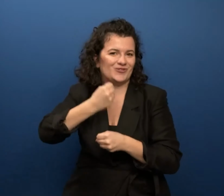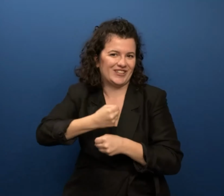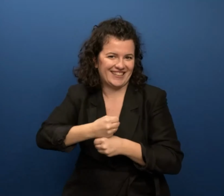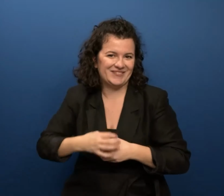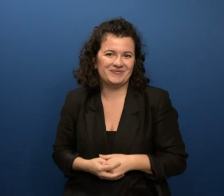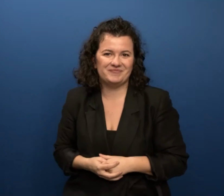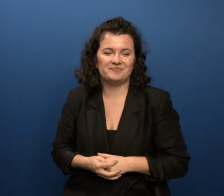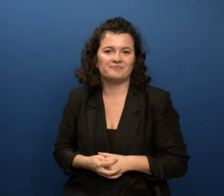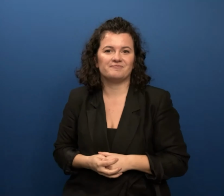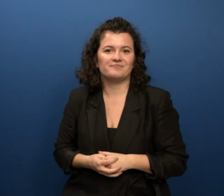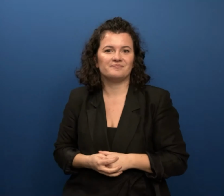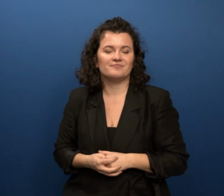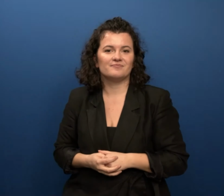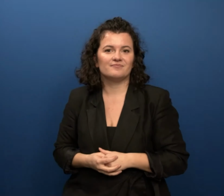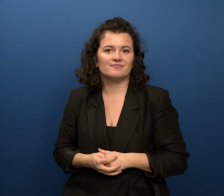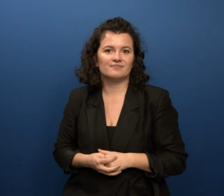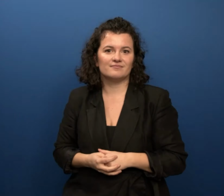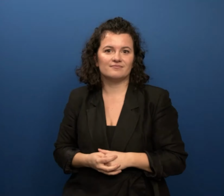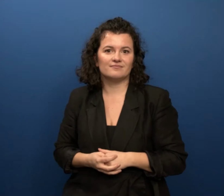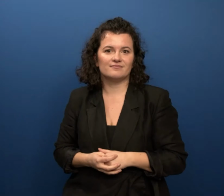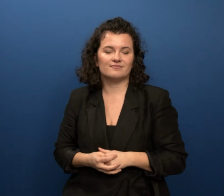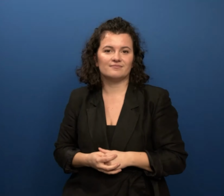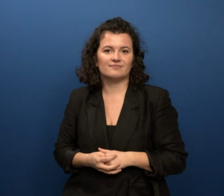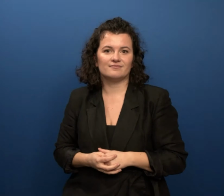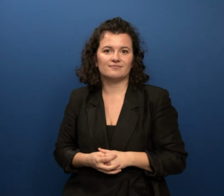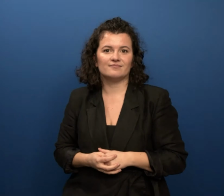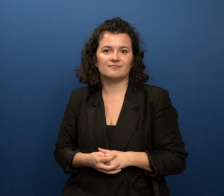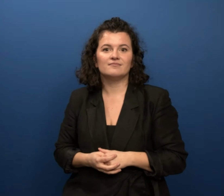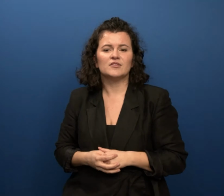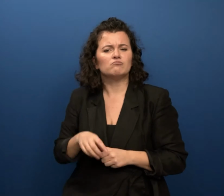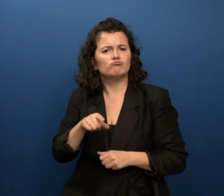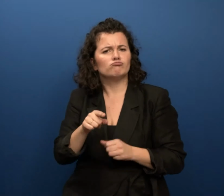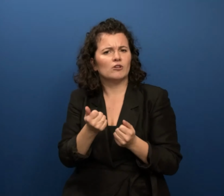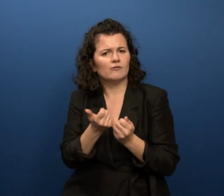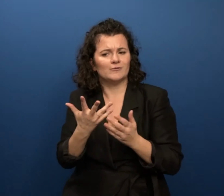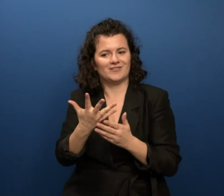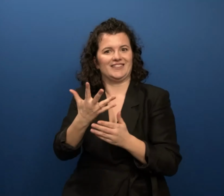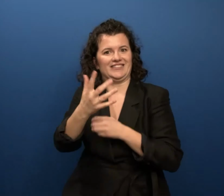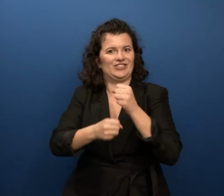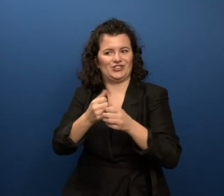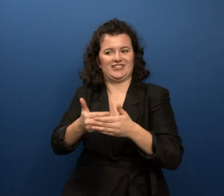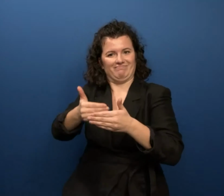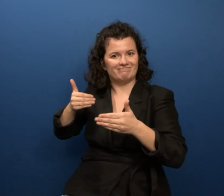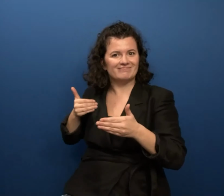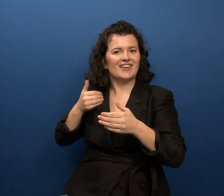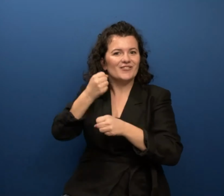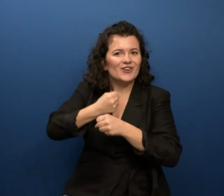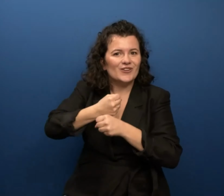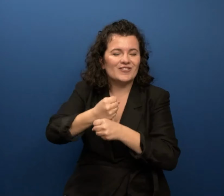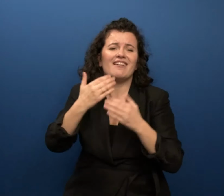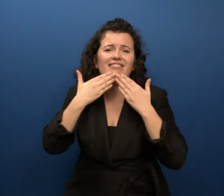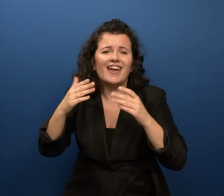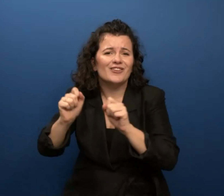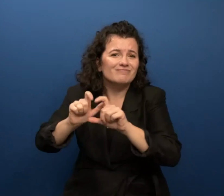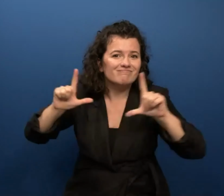community. That is what I've tried to do for the last 2 years. Thank you so much for the opportunity to speak. Thank you, Lorraine. Back to